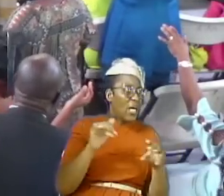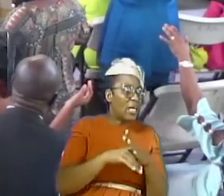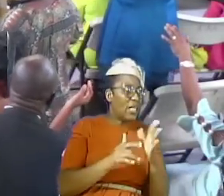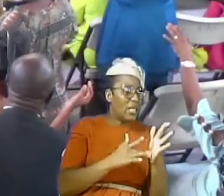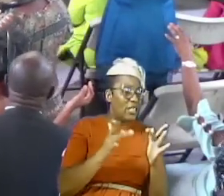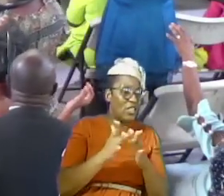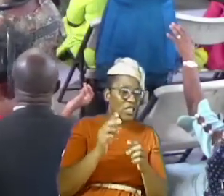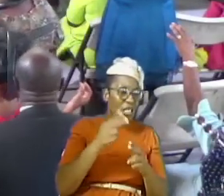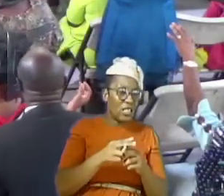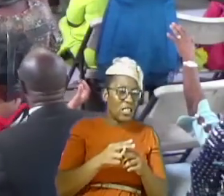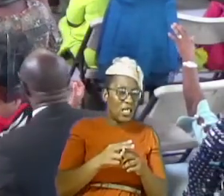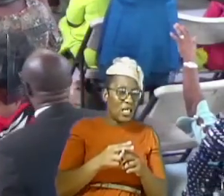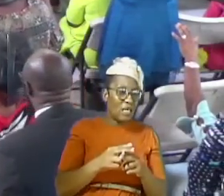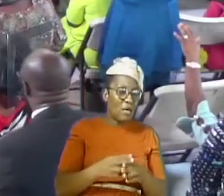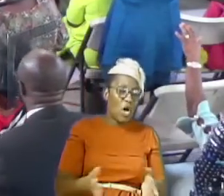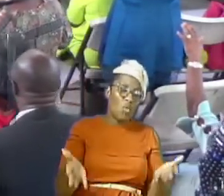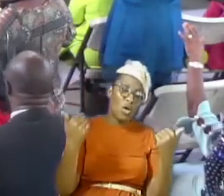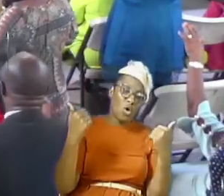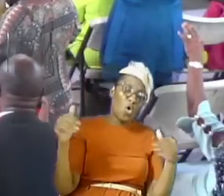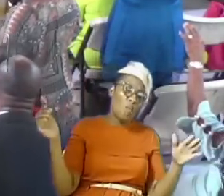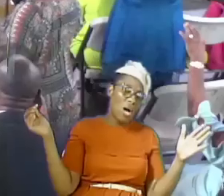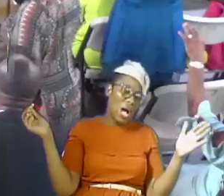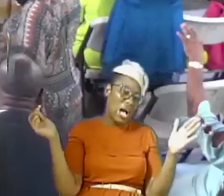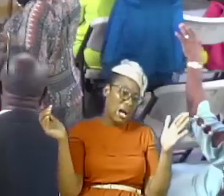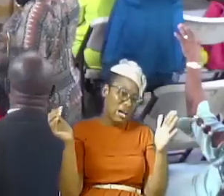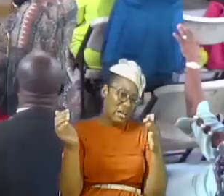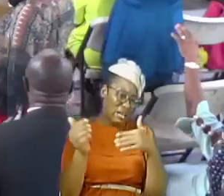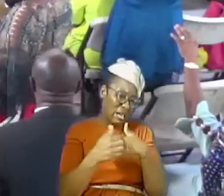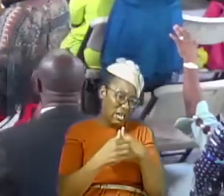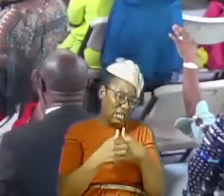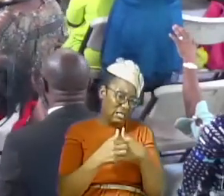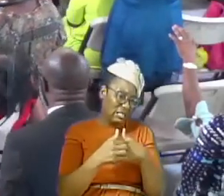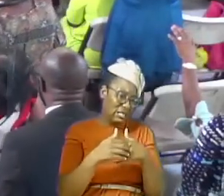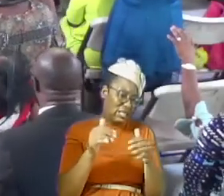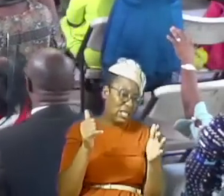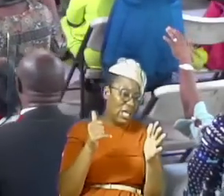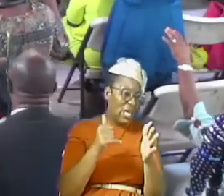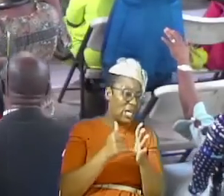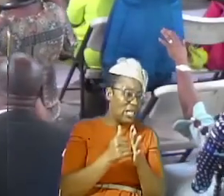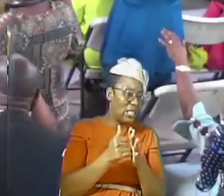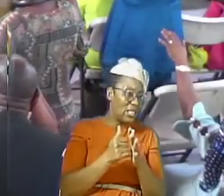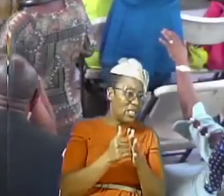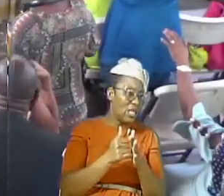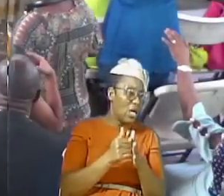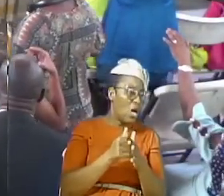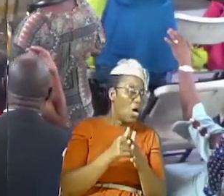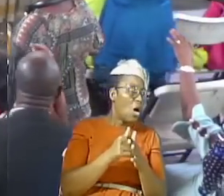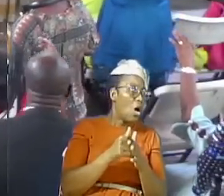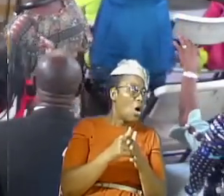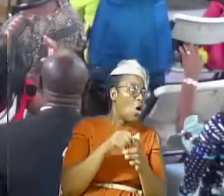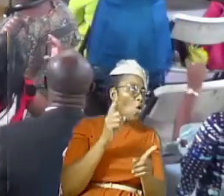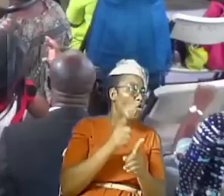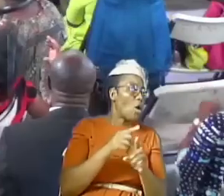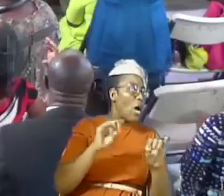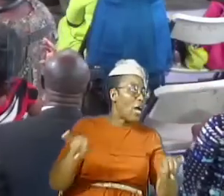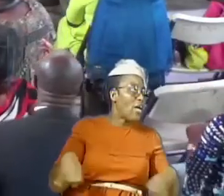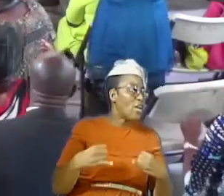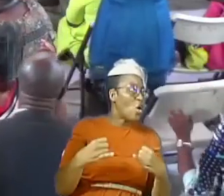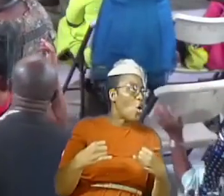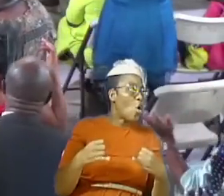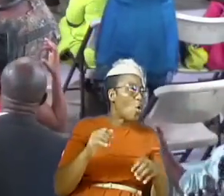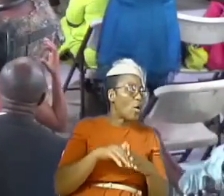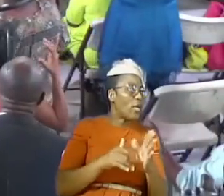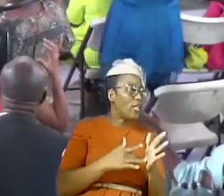now. Oh God, we render it powerless, Jesus. We thank you, God, for this victory. It could